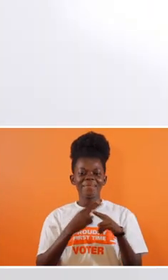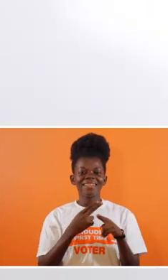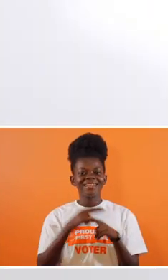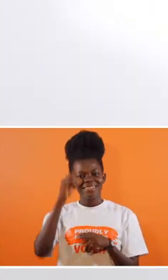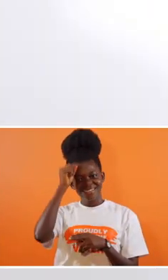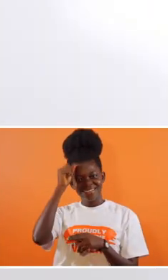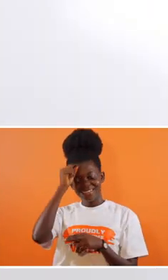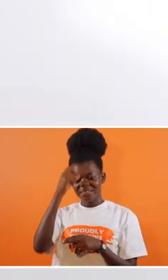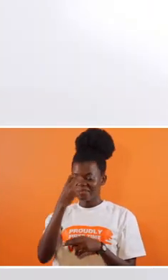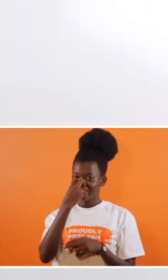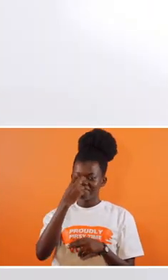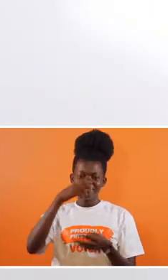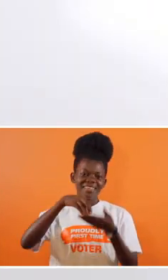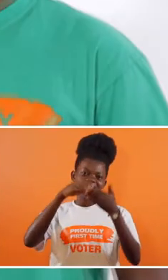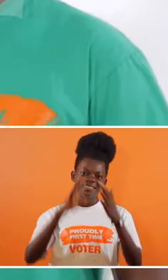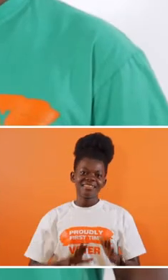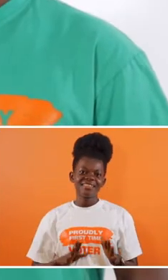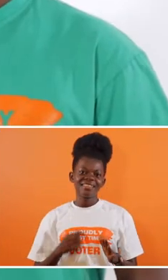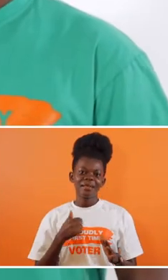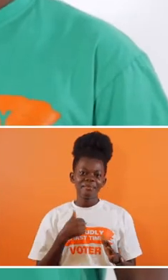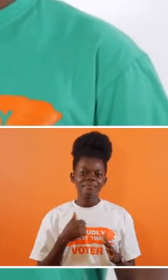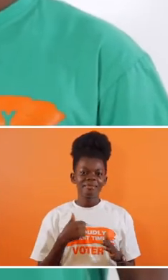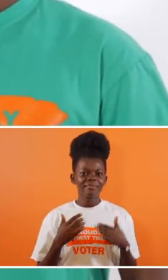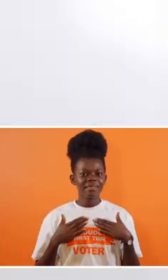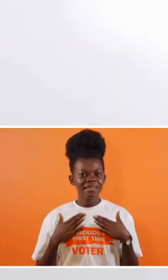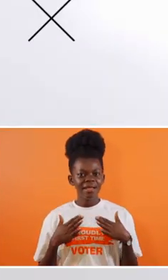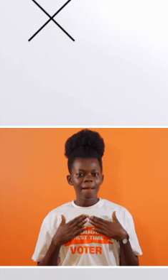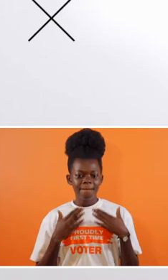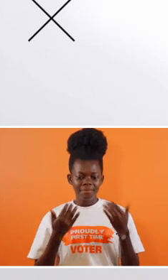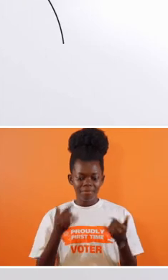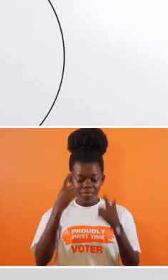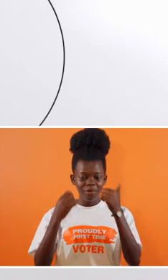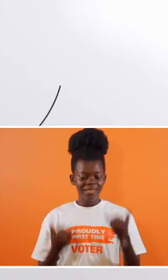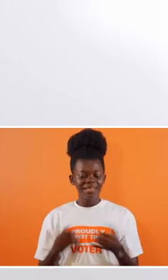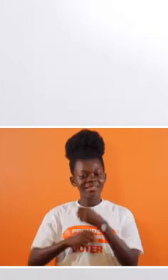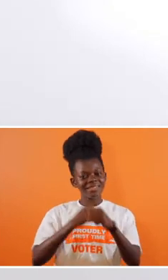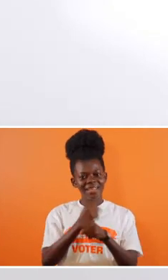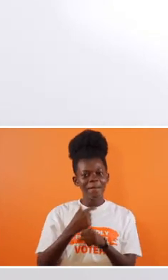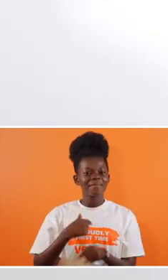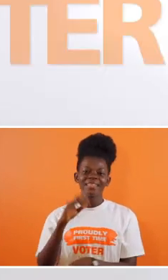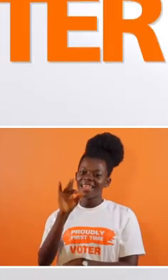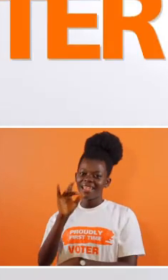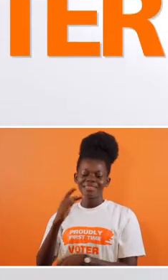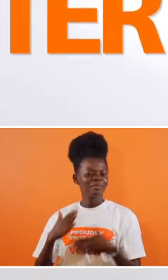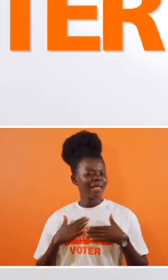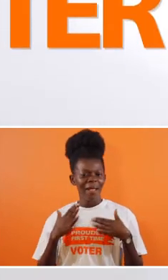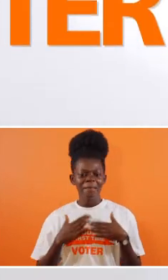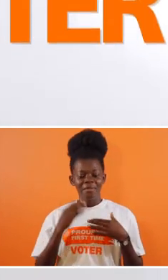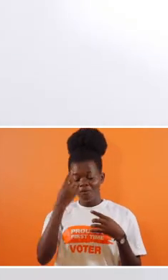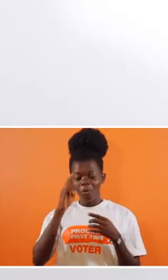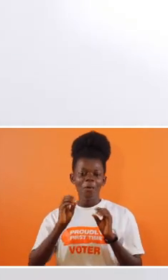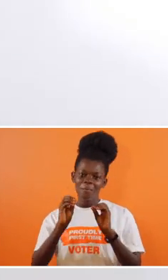I'm Sylvester, a visually impaired student. I turned 18 this year and I'm excited about the opportunity to register as a first-time